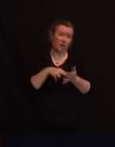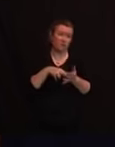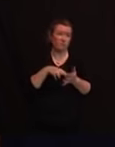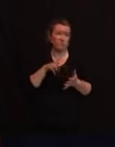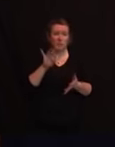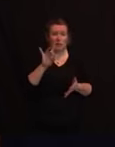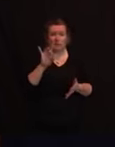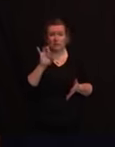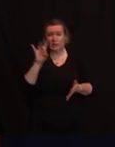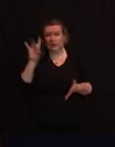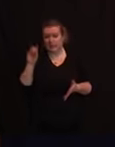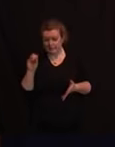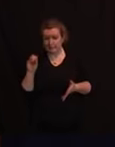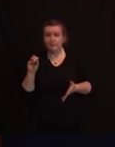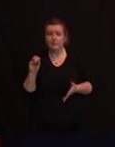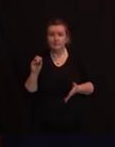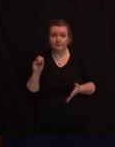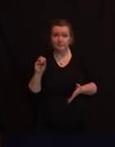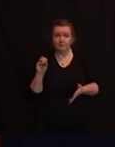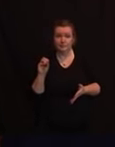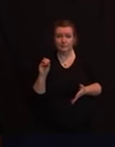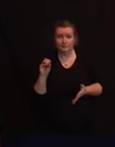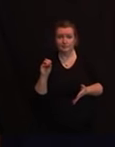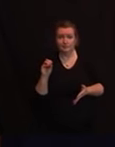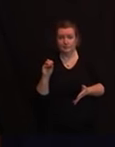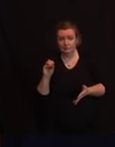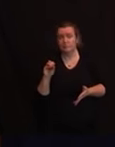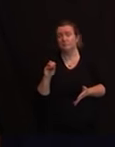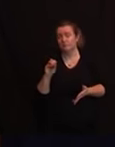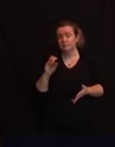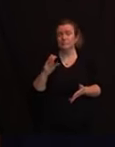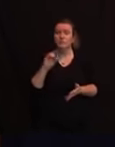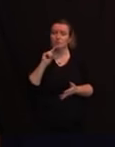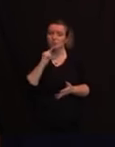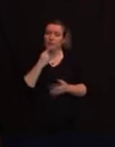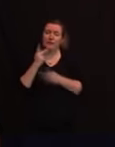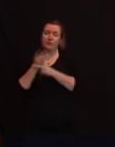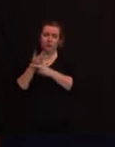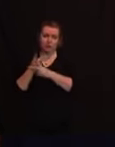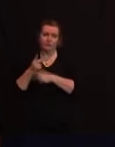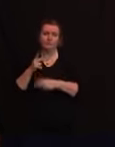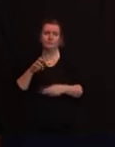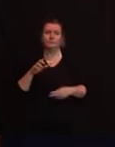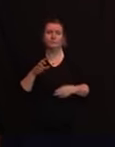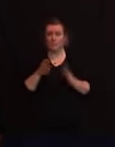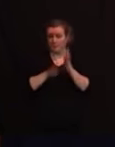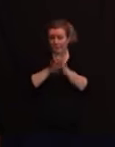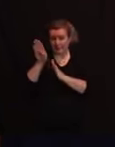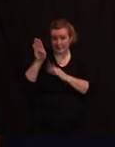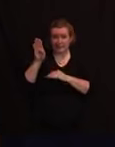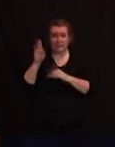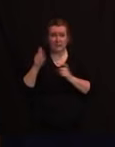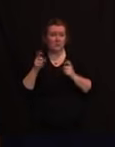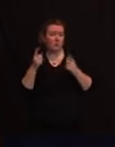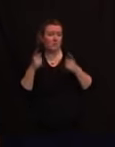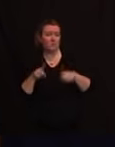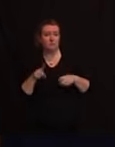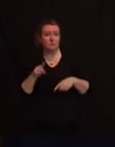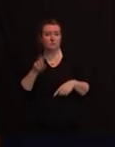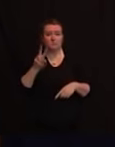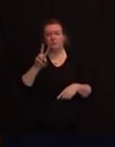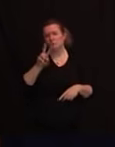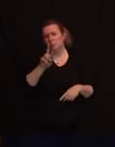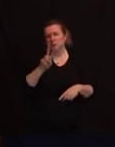2,880 critical care cases. They said the peak could happen as soon as 2 to 3 days.